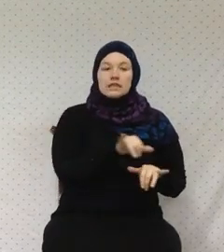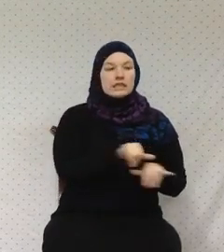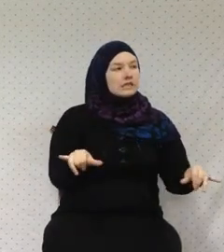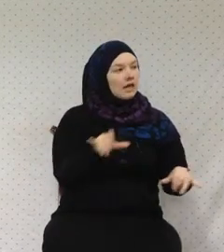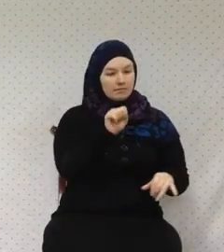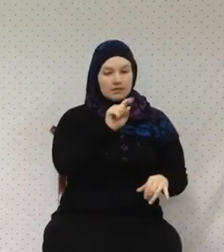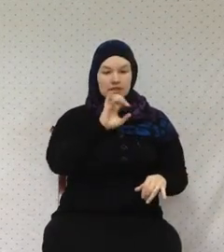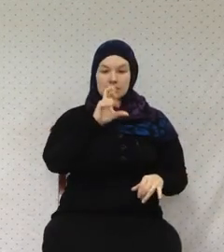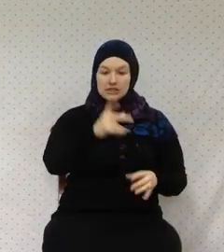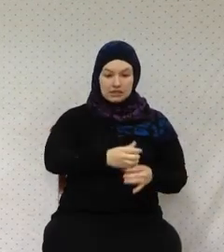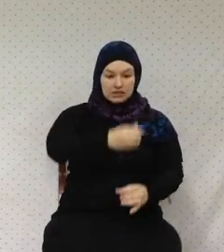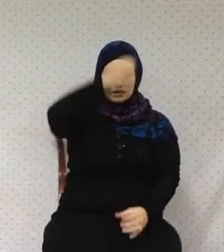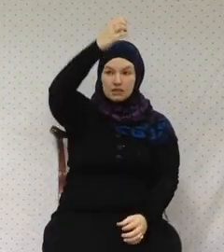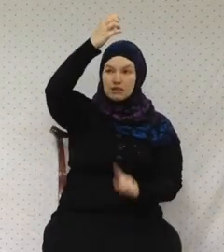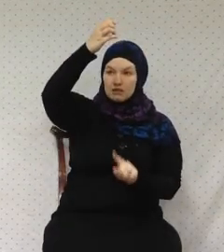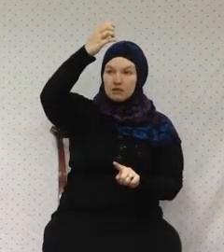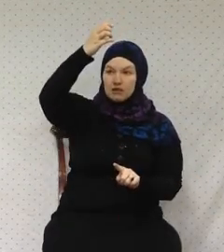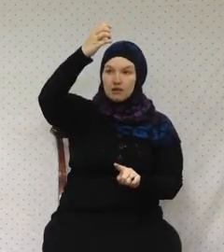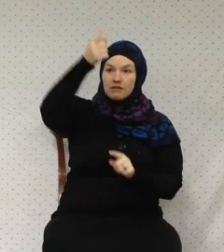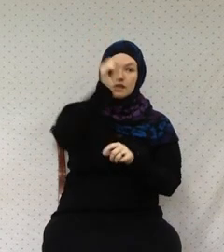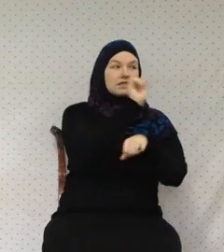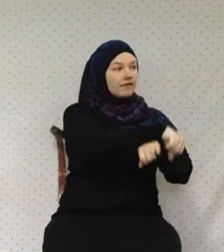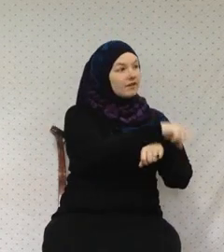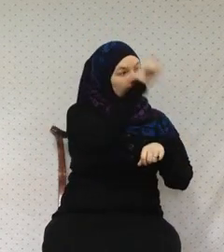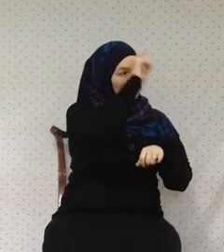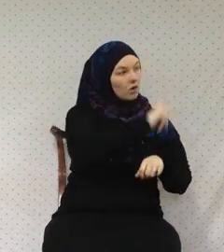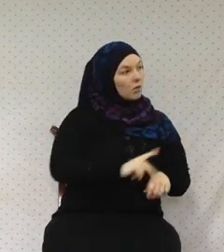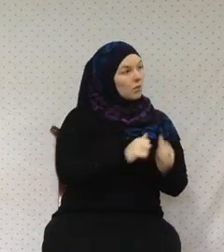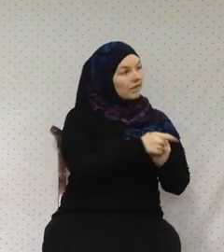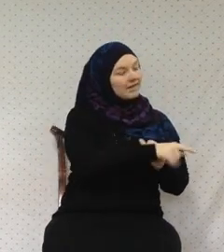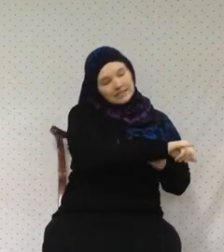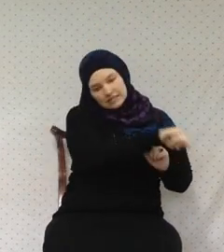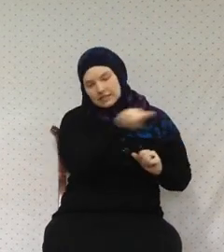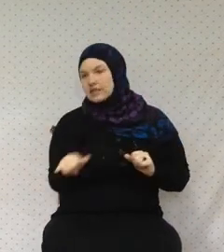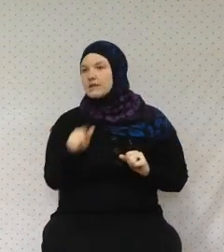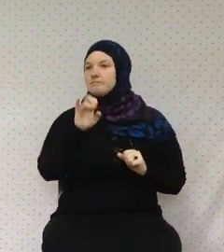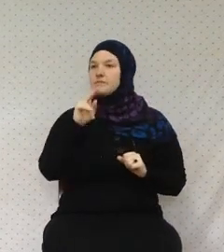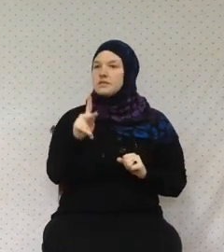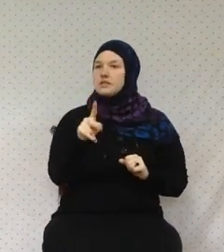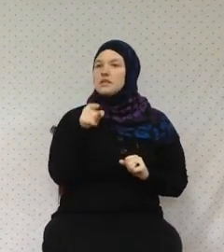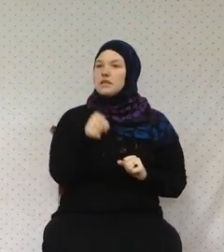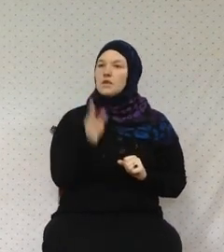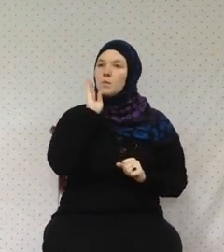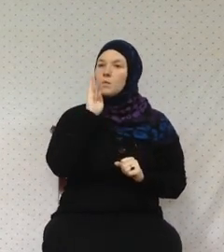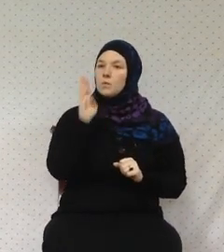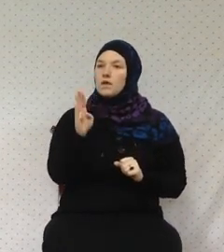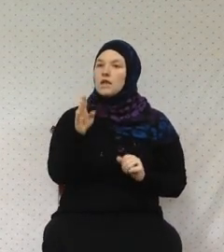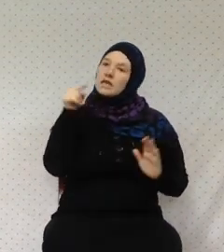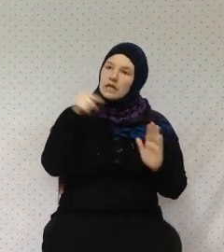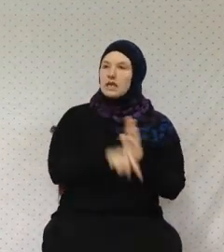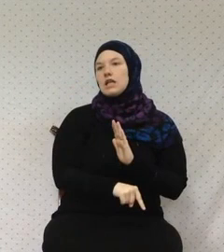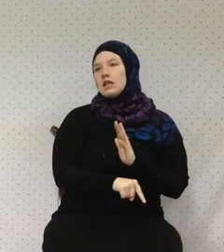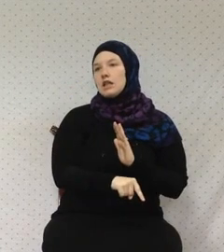same stick that he defeated Pharaoh with is the same stick he is going to